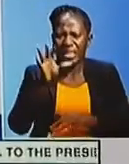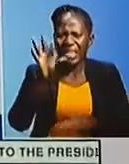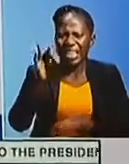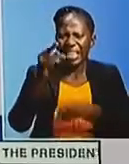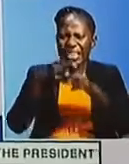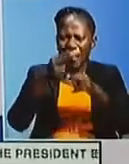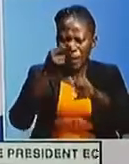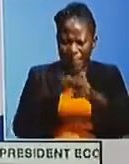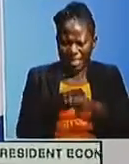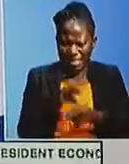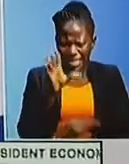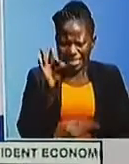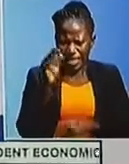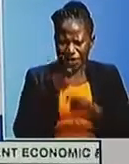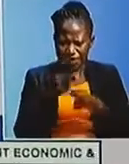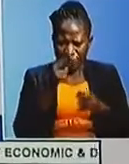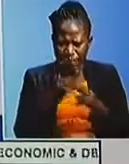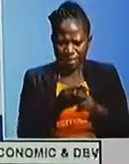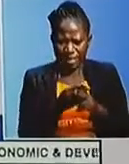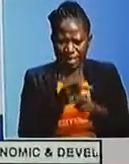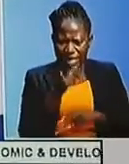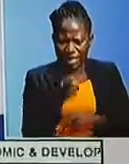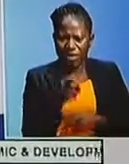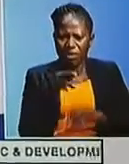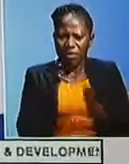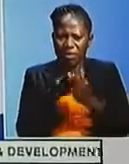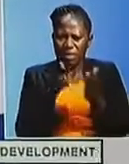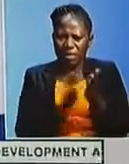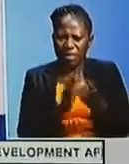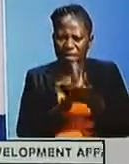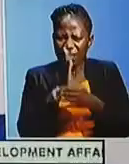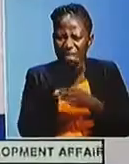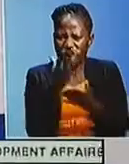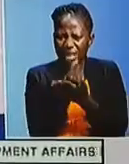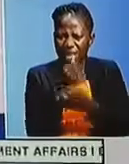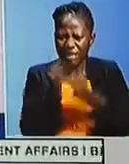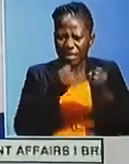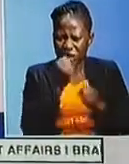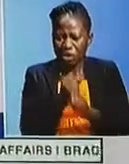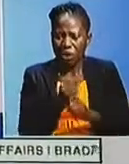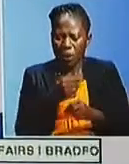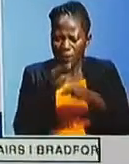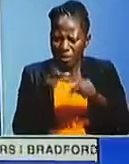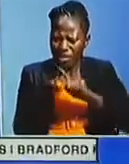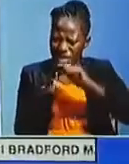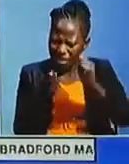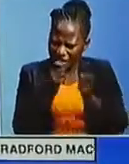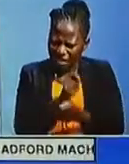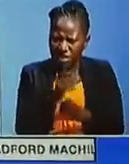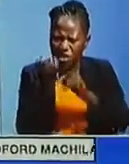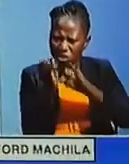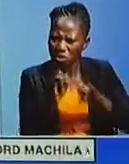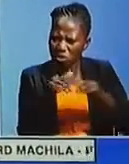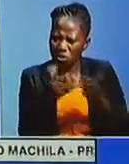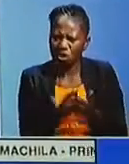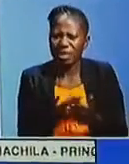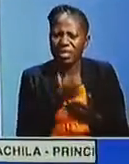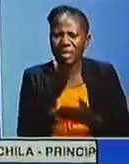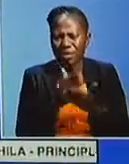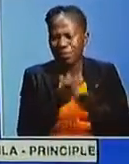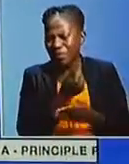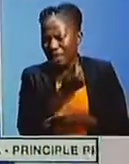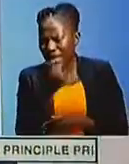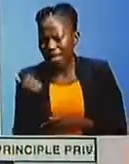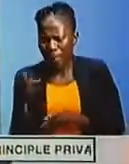within 9 months of publication of the Auditor General's report after a financial year, you can have it on a quarterly basis. by introducing certain key positions